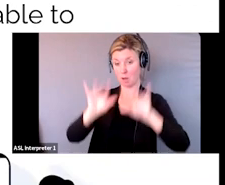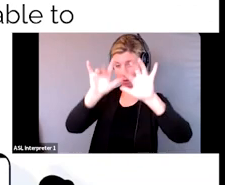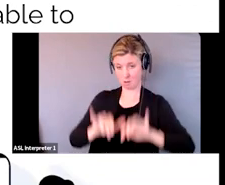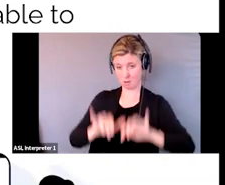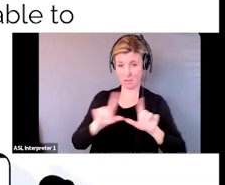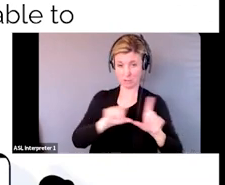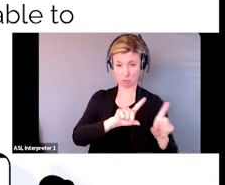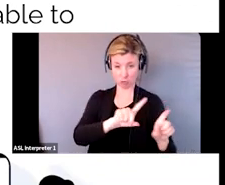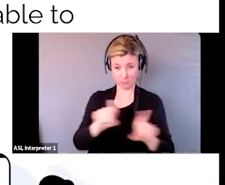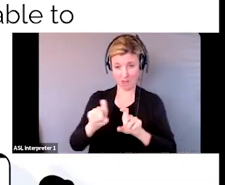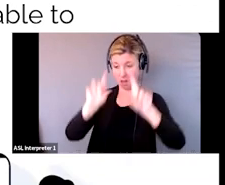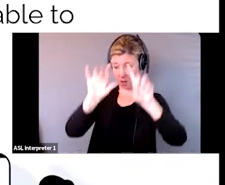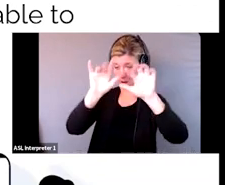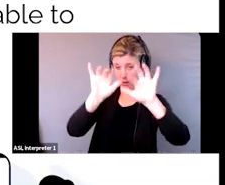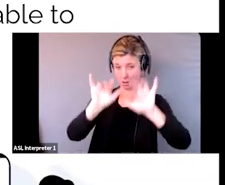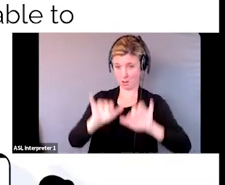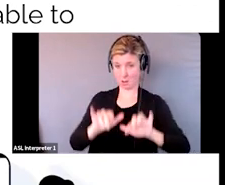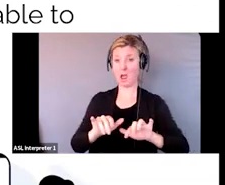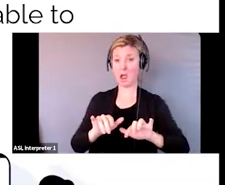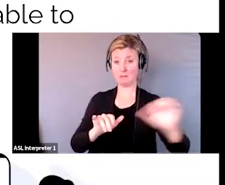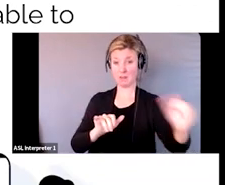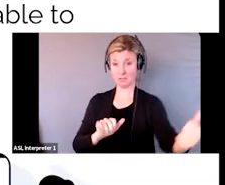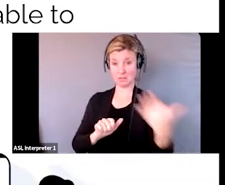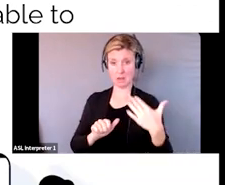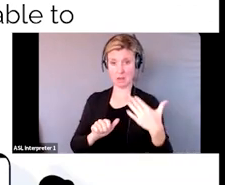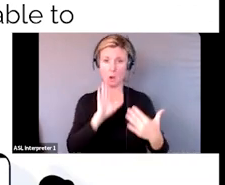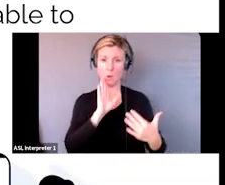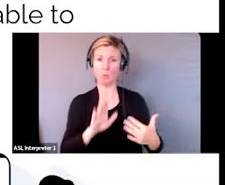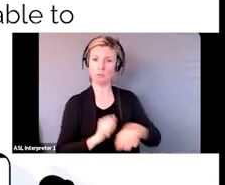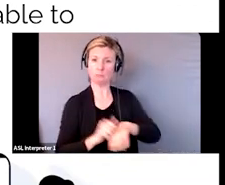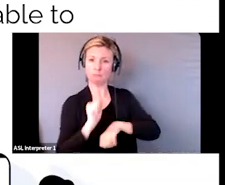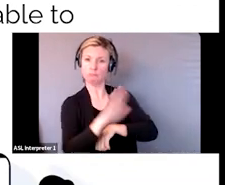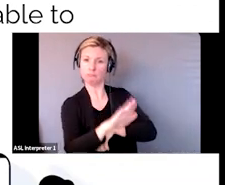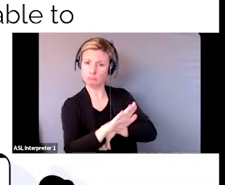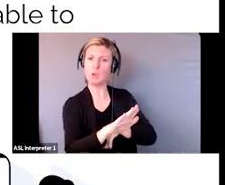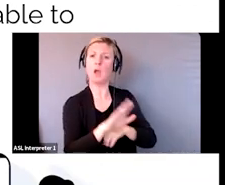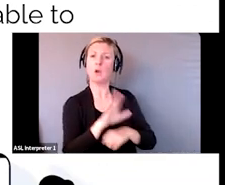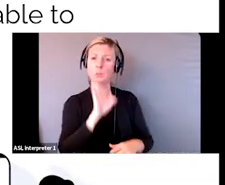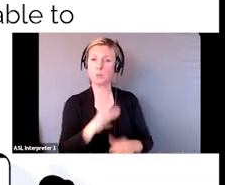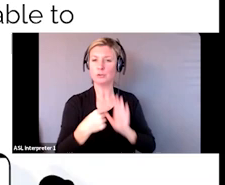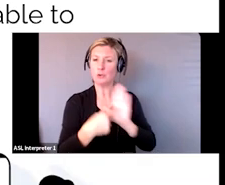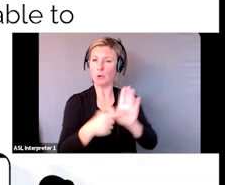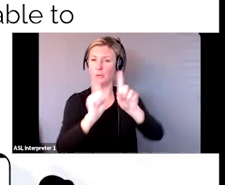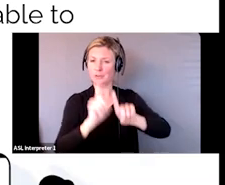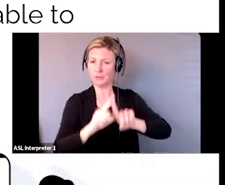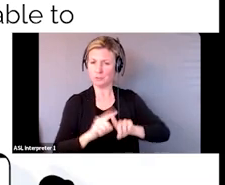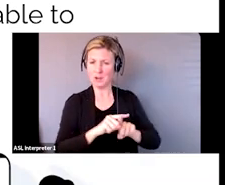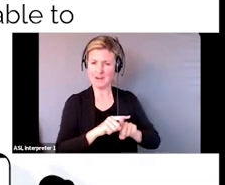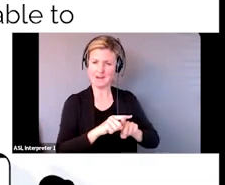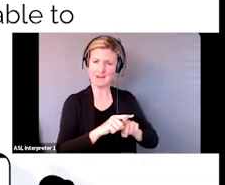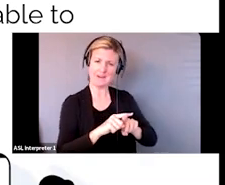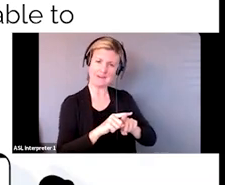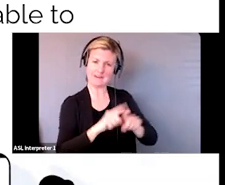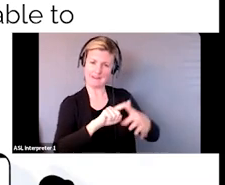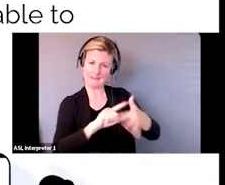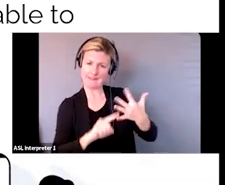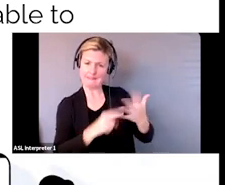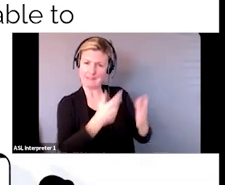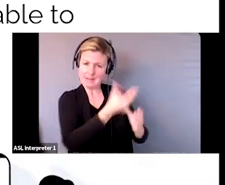that outlines maybe areas of particular need that you need to address. So